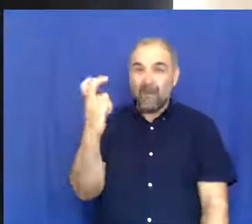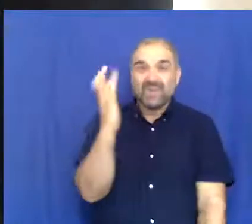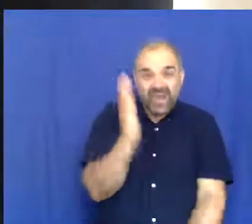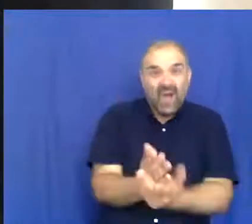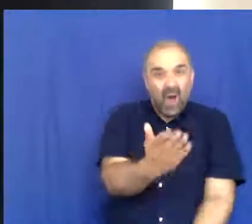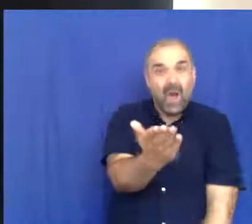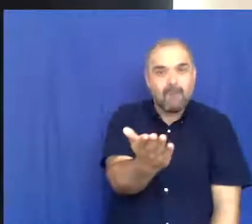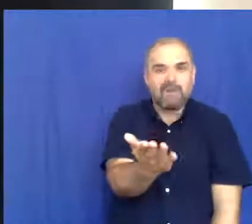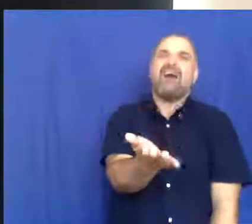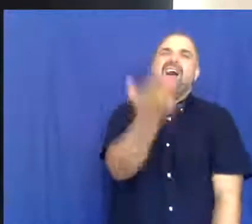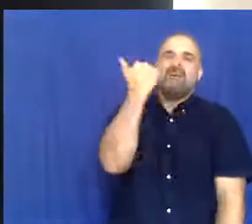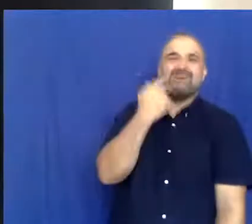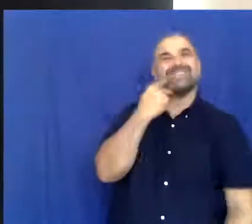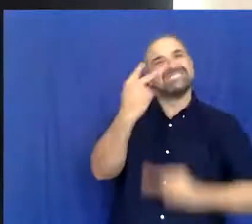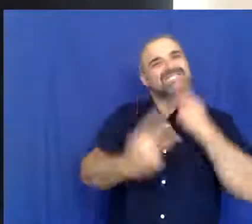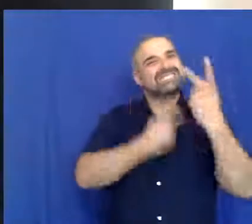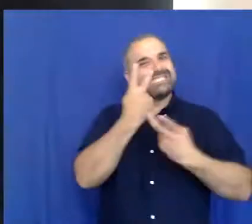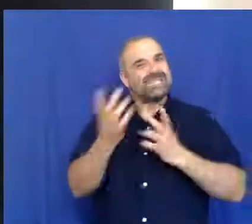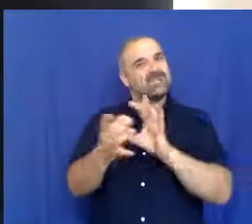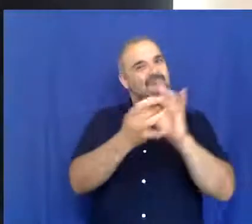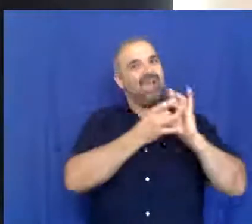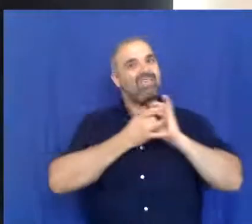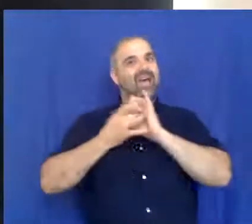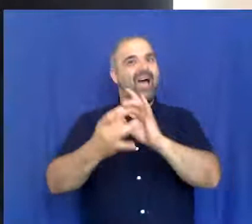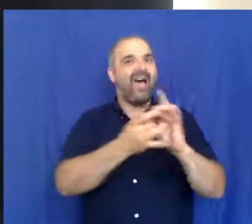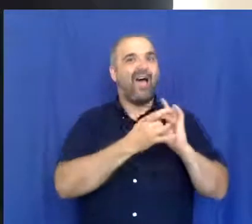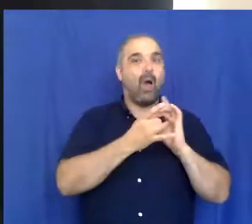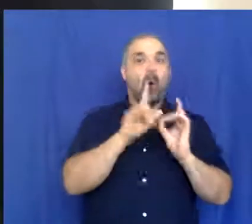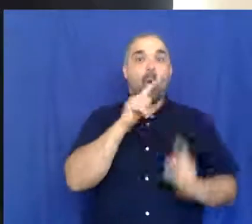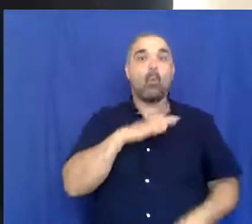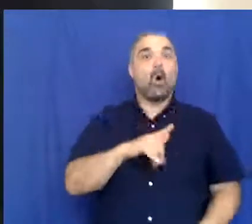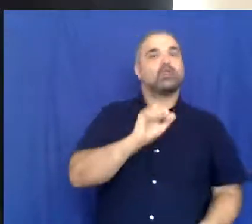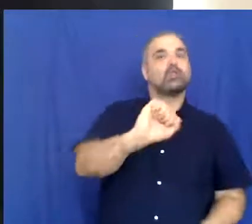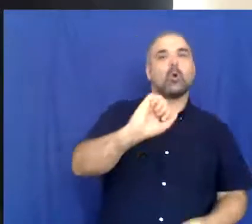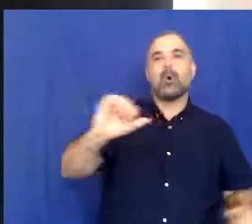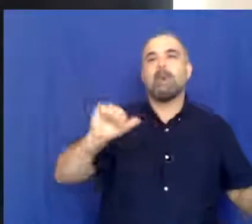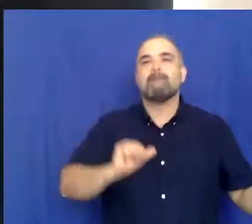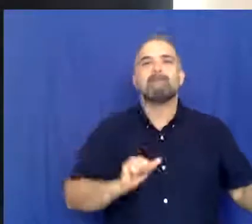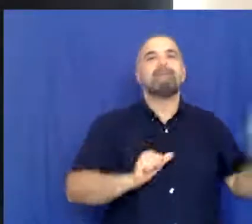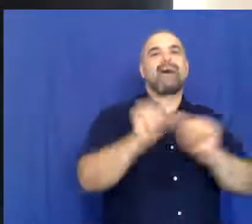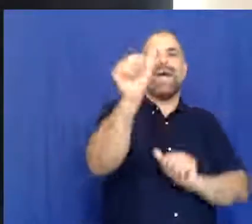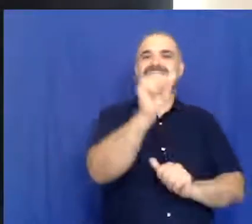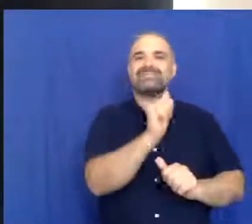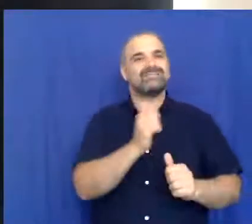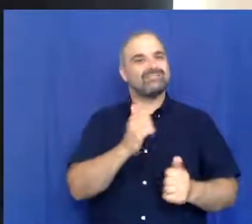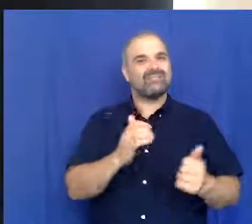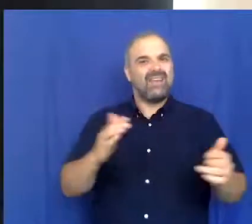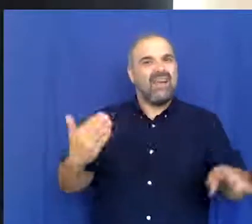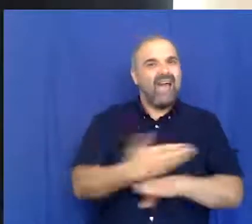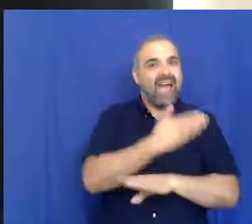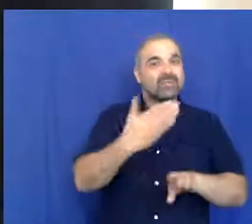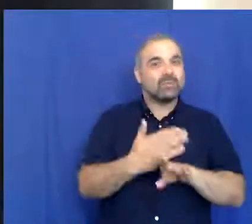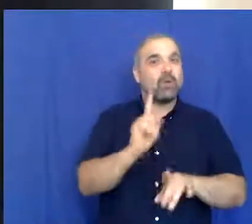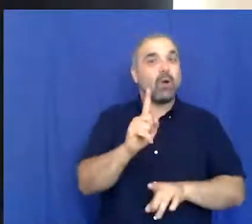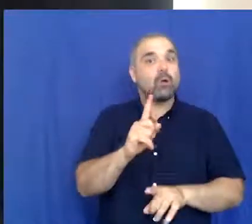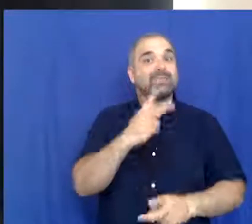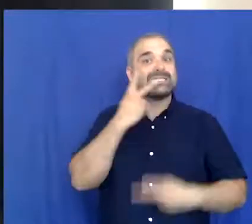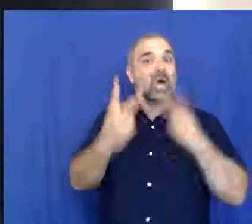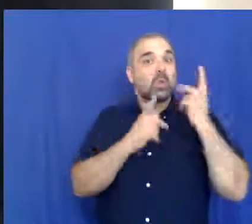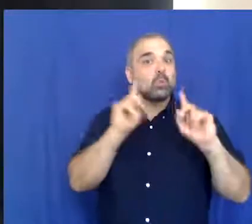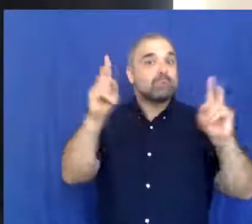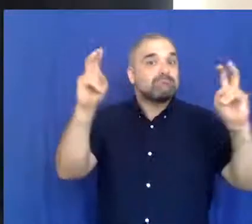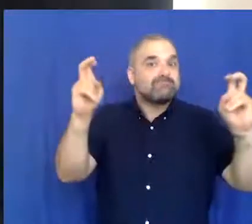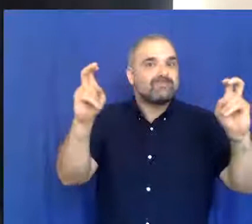bus. So we're going to sing it together, and I'd love to see all of your best actions as we sing Wheels on the